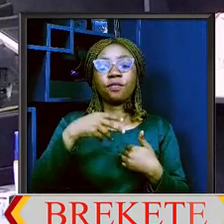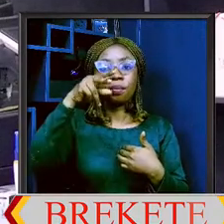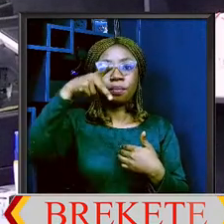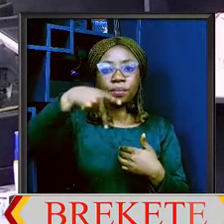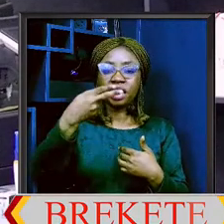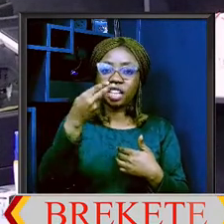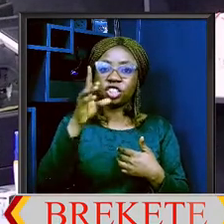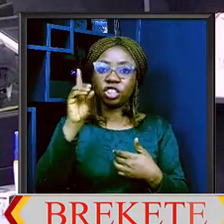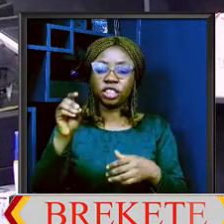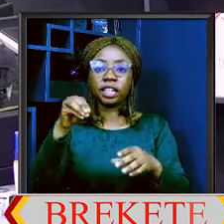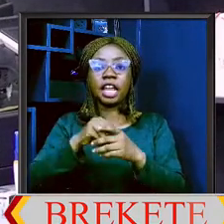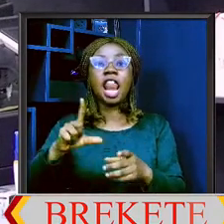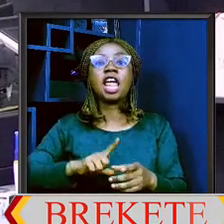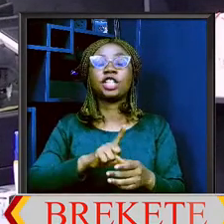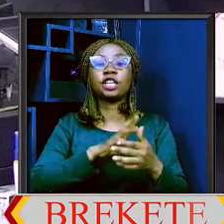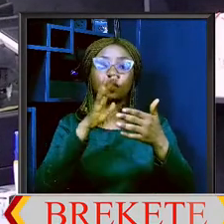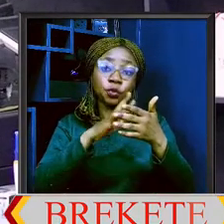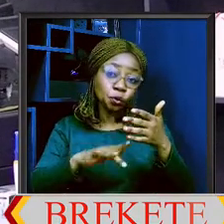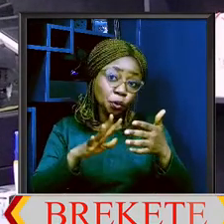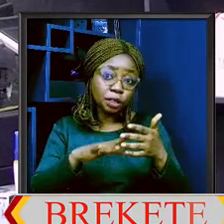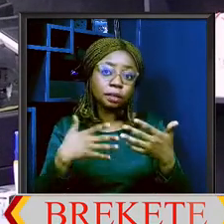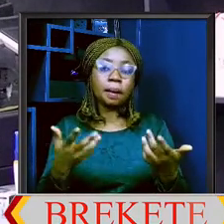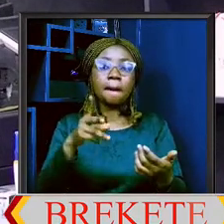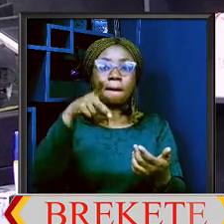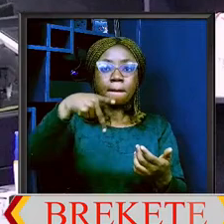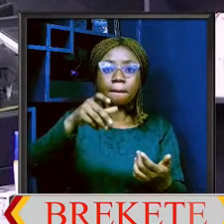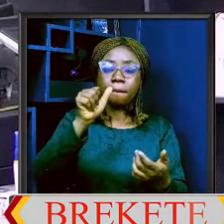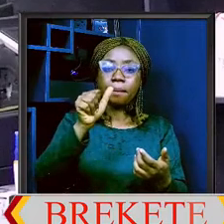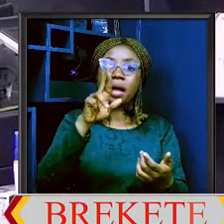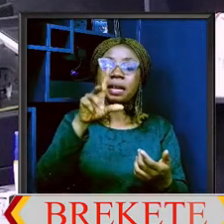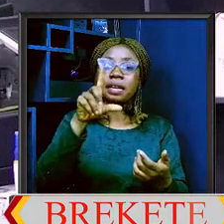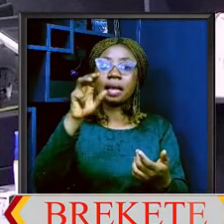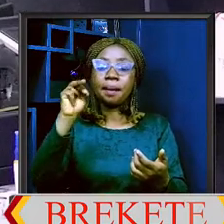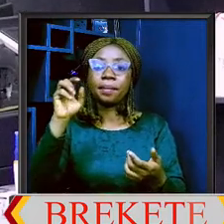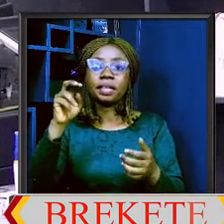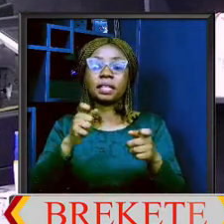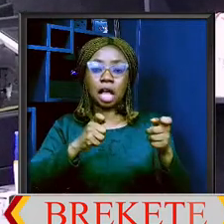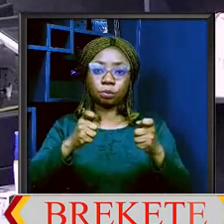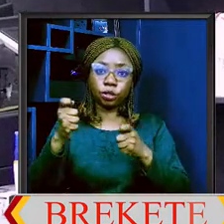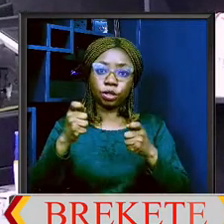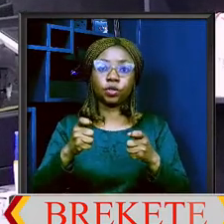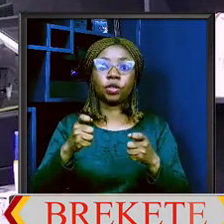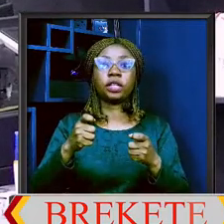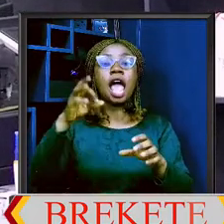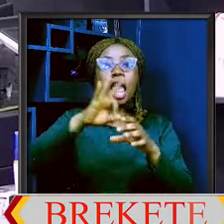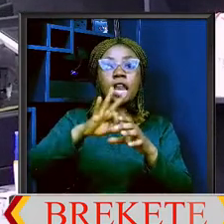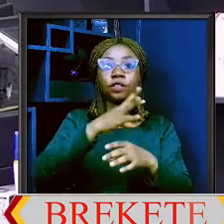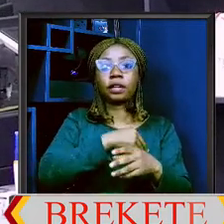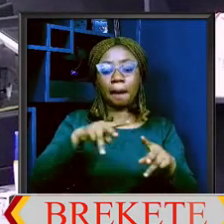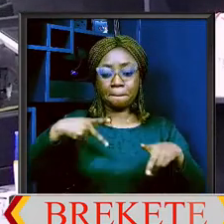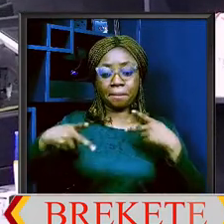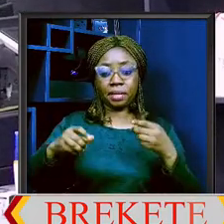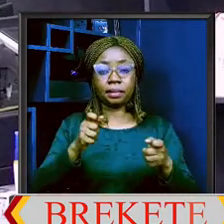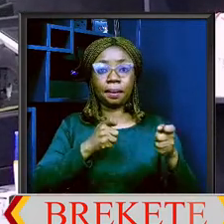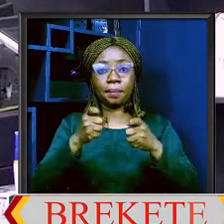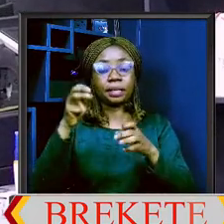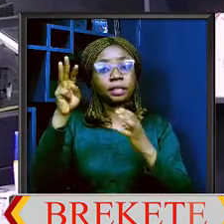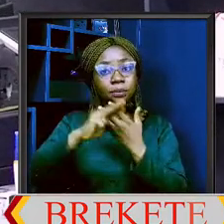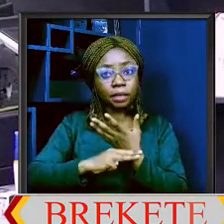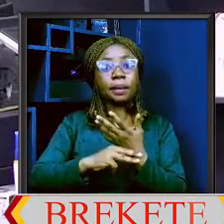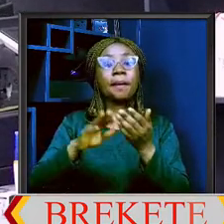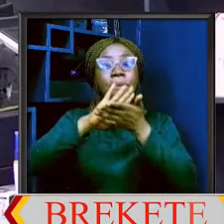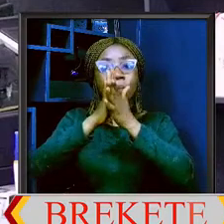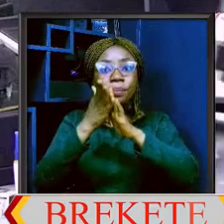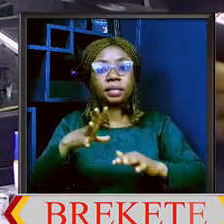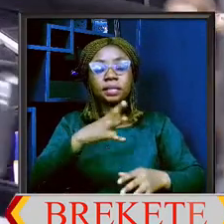PhD in legislative studies parliamentary Administration election and party management peace and conflict